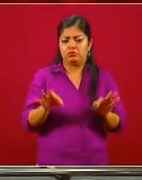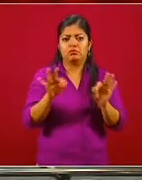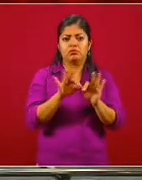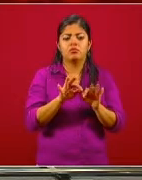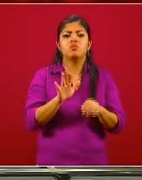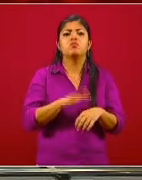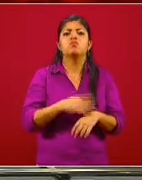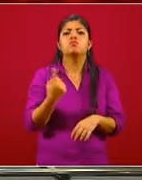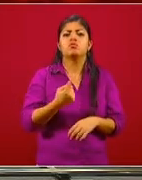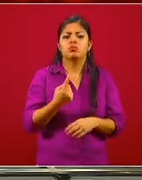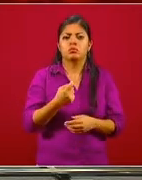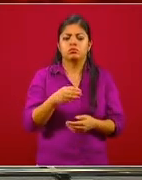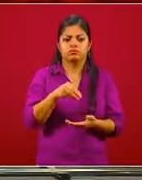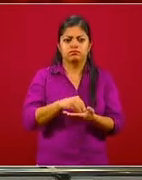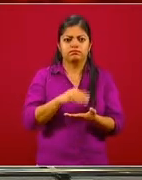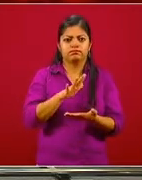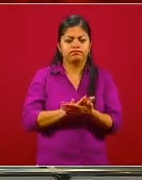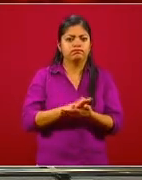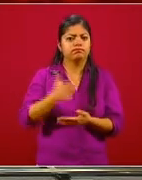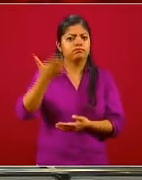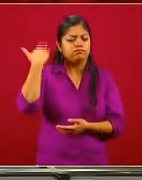clear,